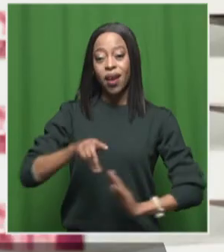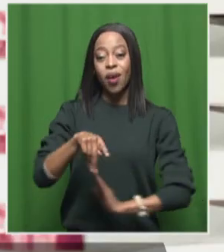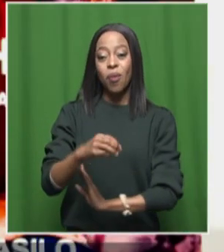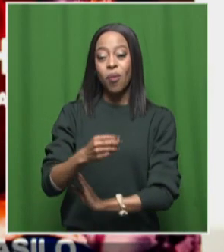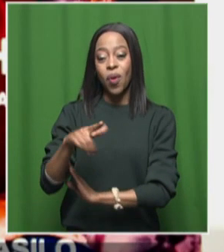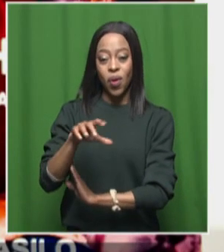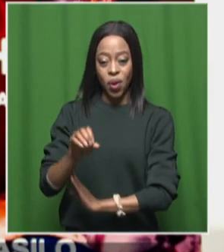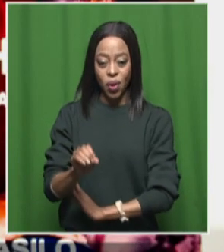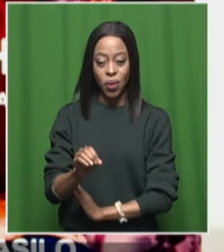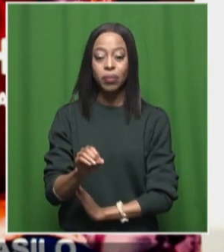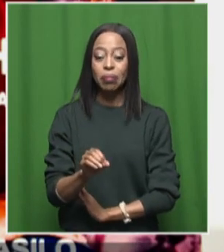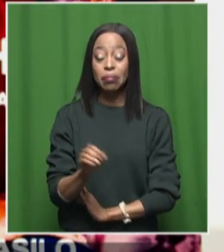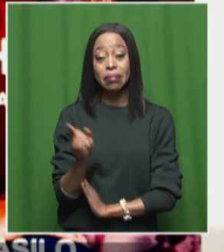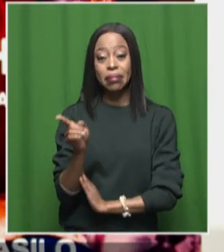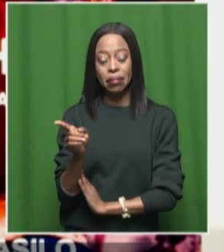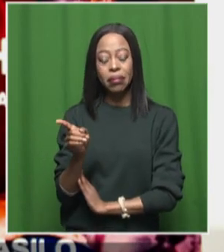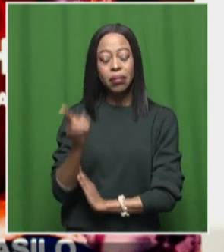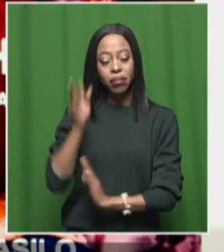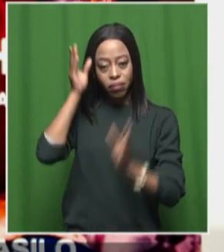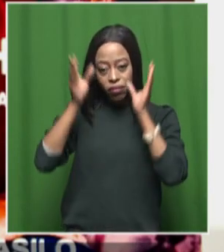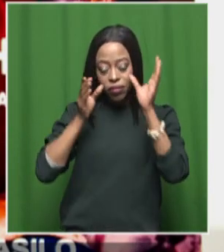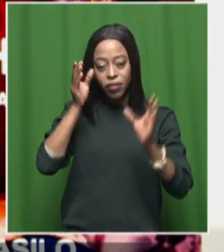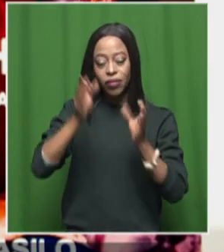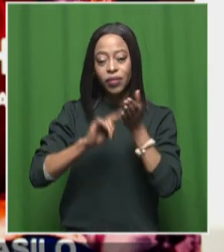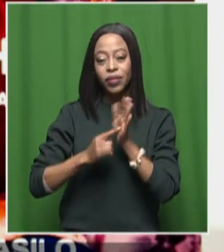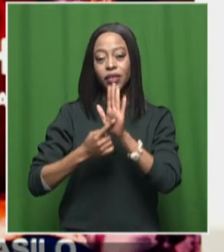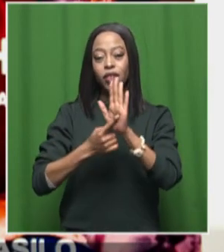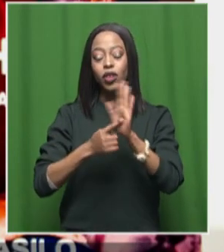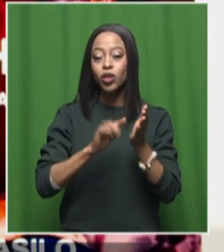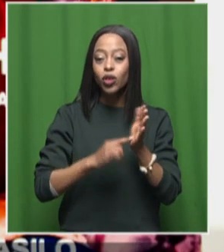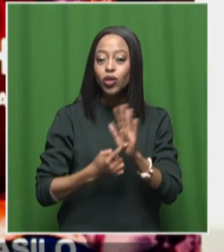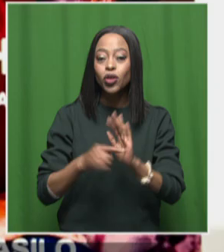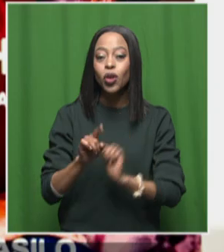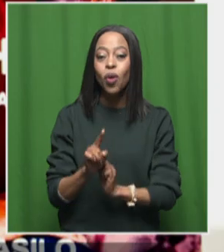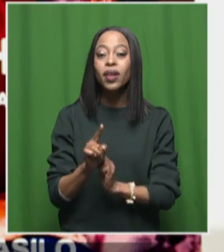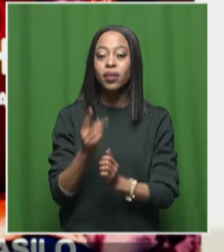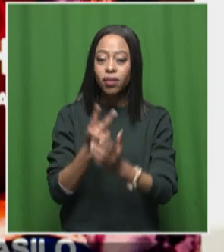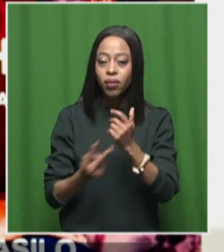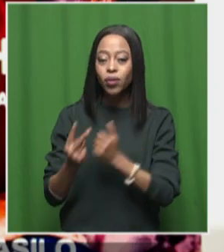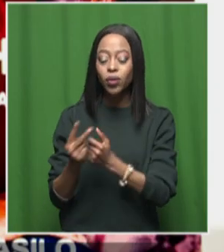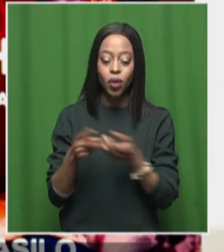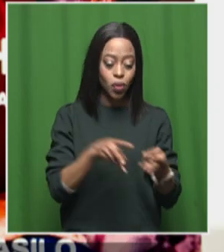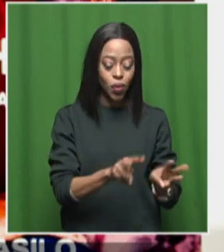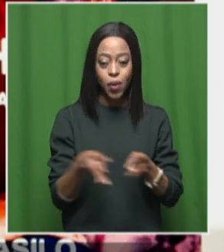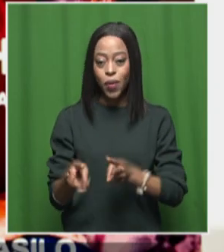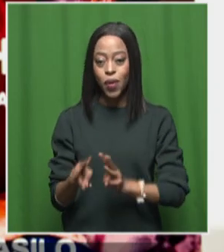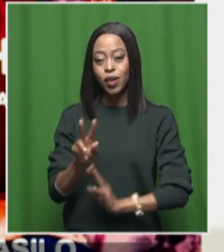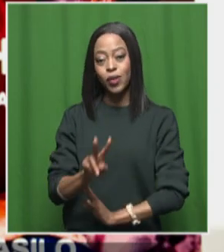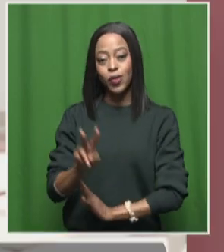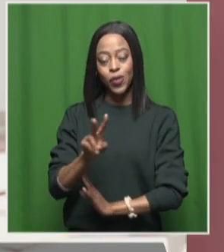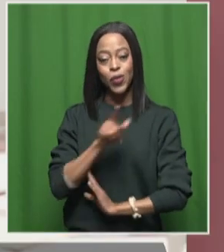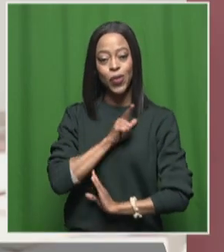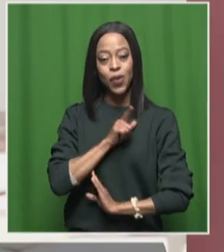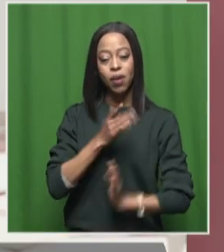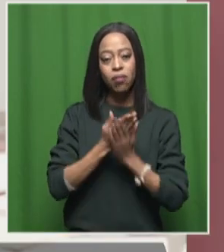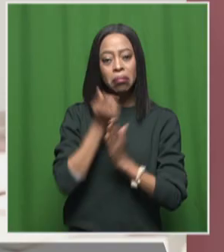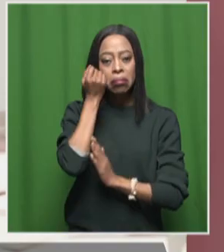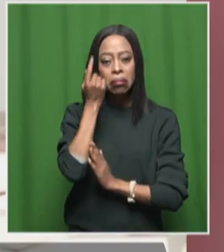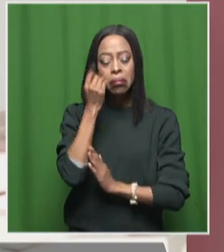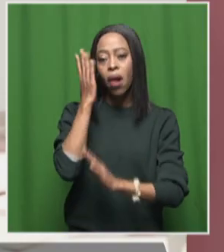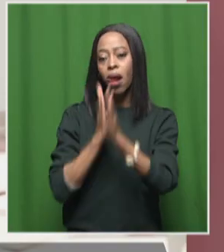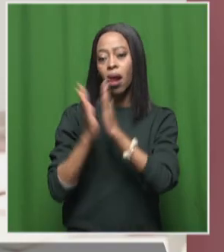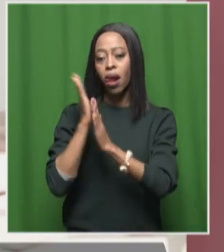Moditle Pholo. So this innovative literary genre presents a dual narrative, weaving together a richly imagined account of the character's history,